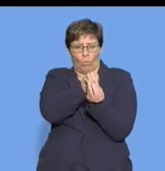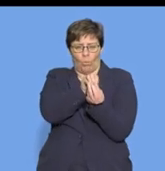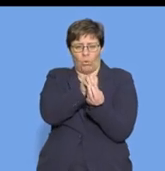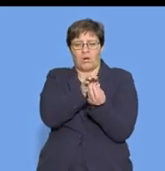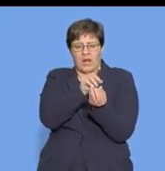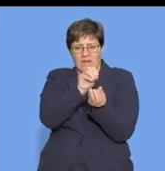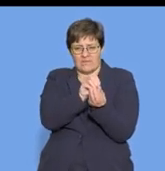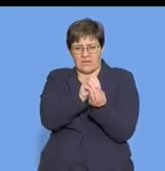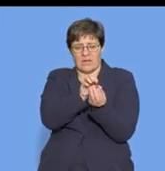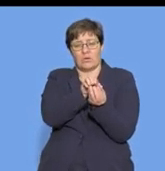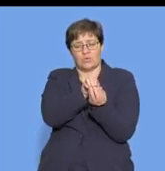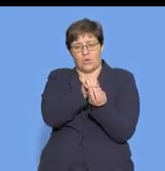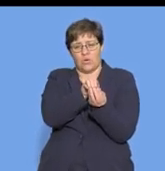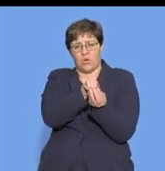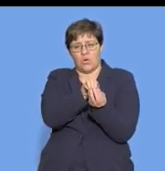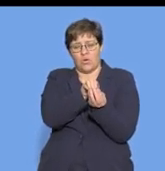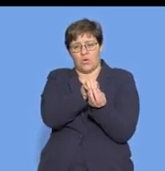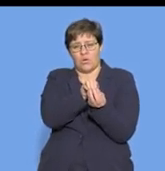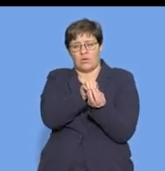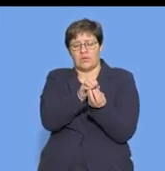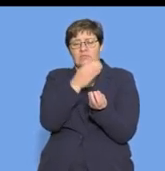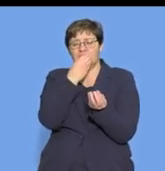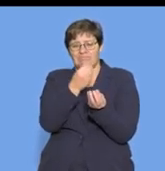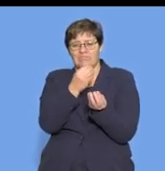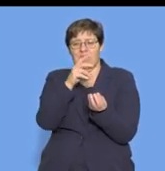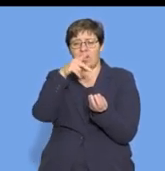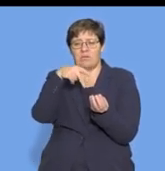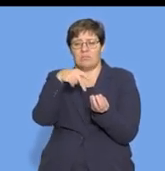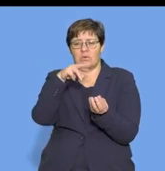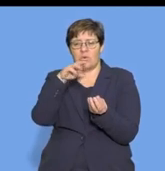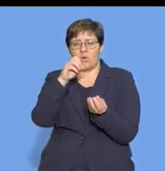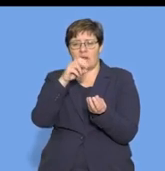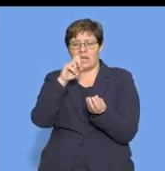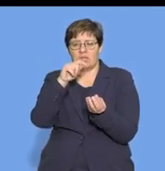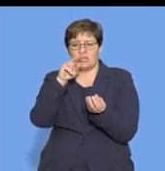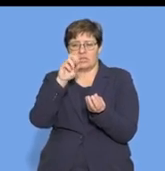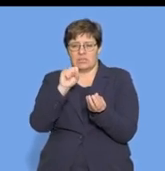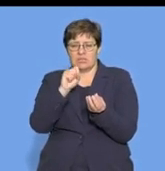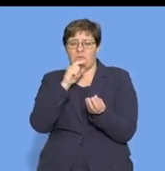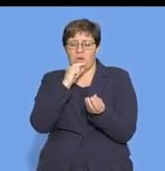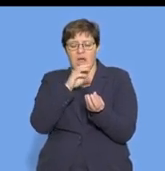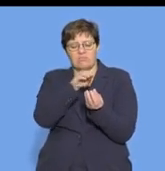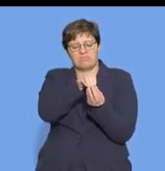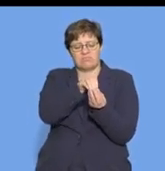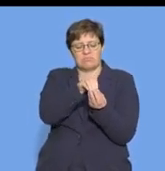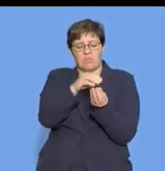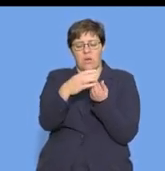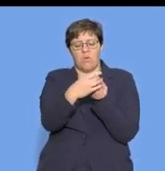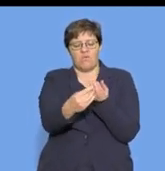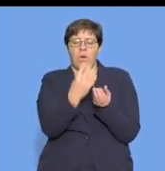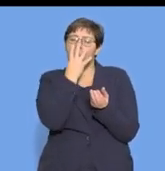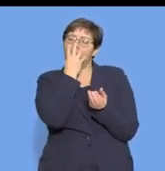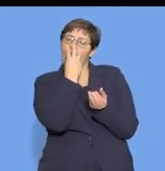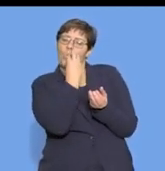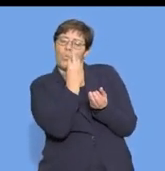cranium, and then their jaw is also still quite prognathous, which means it sticks out, protrudes quite